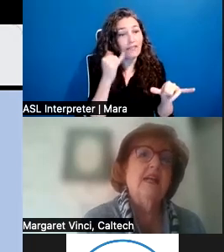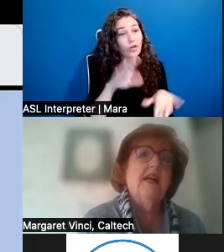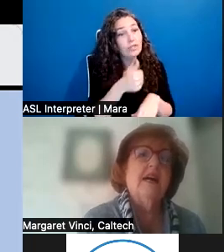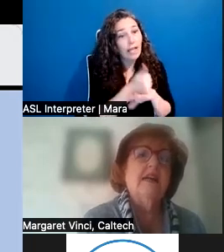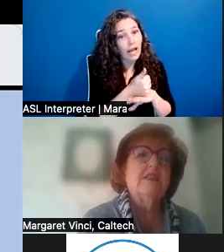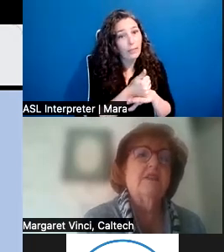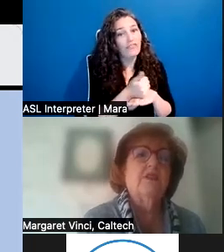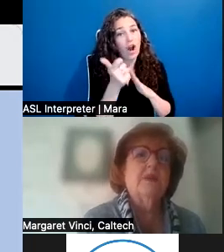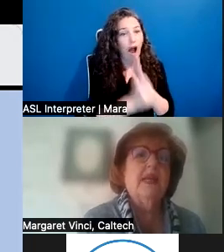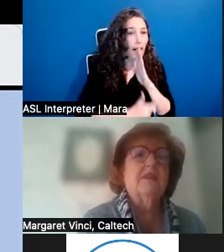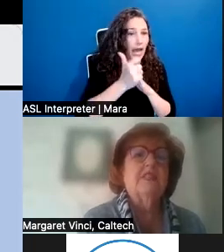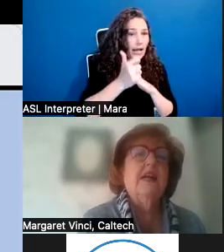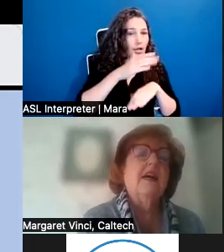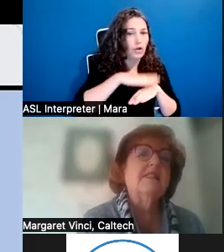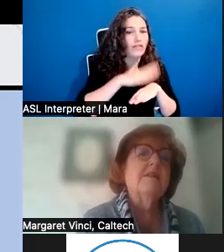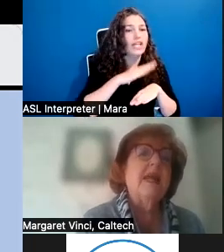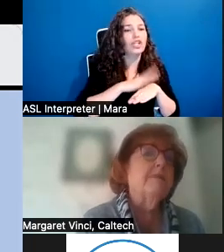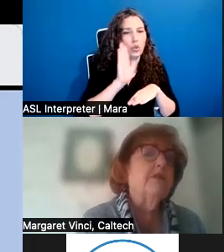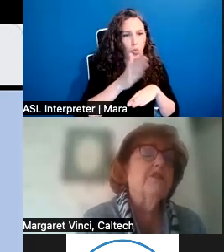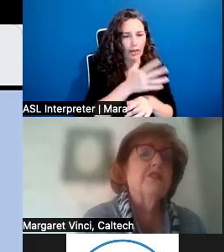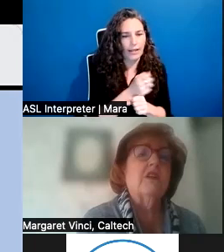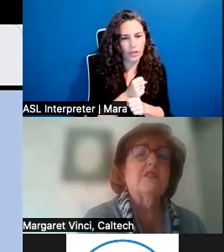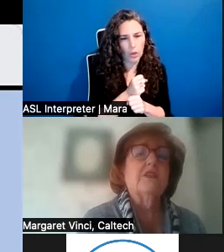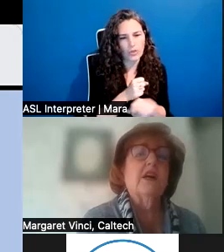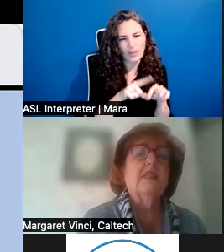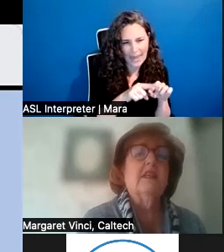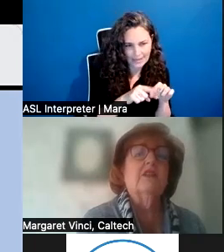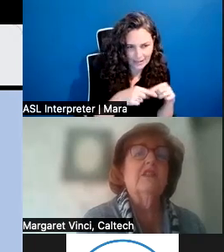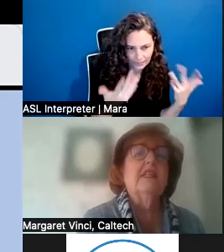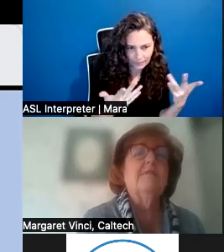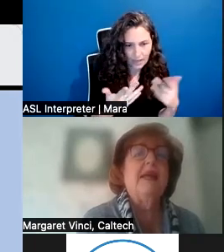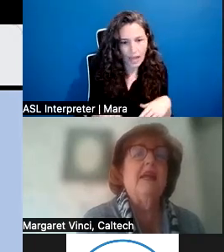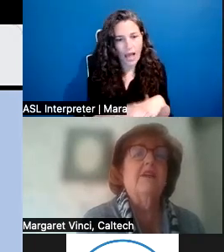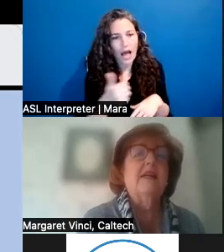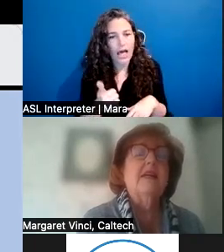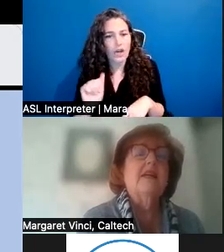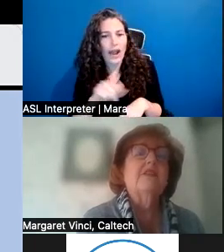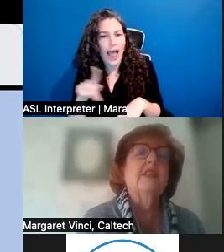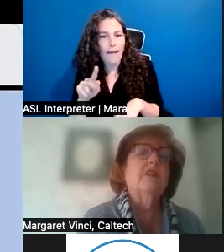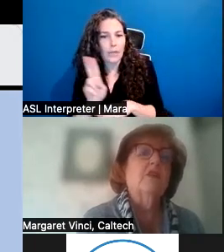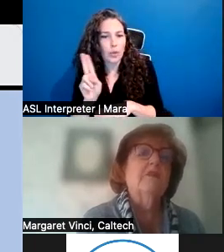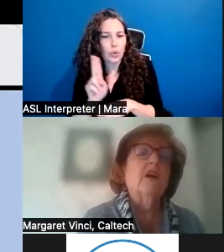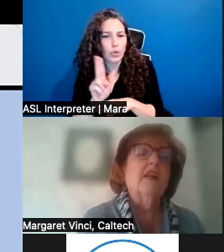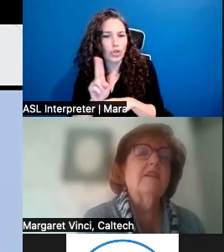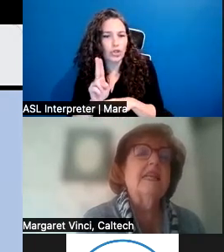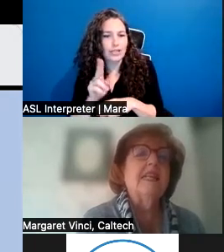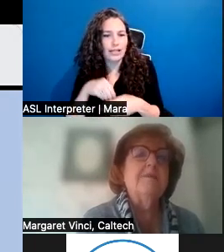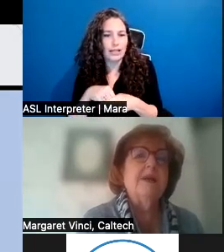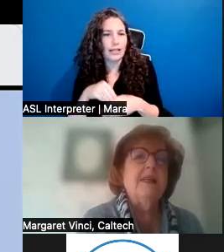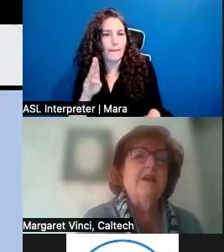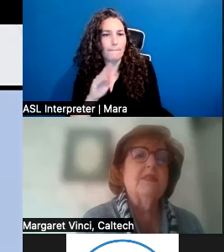activated. And so those went out. Some app users also got the alert in the Bay Area. So the alert would have gone out